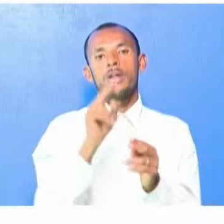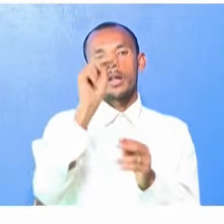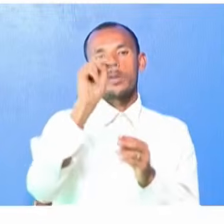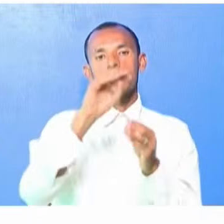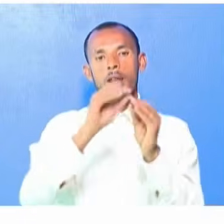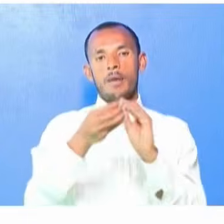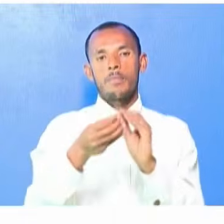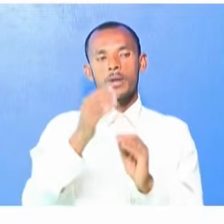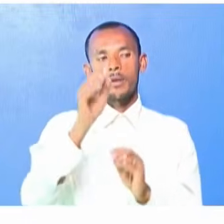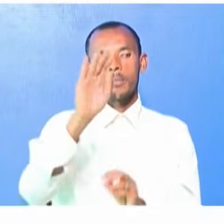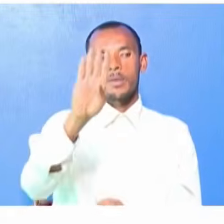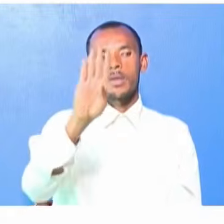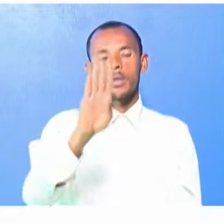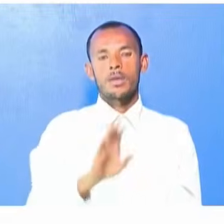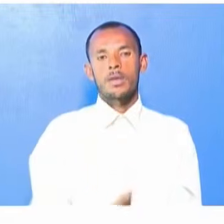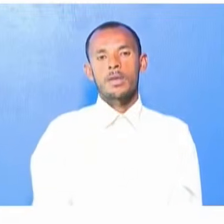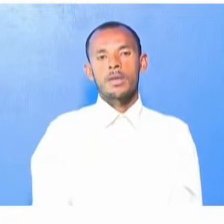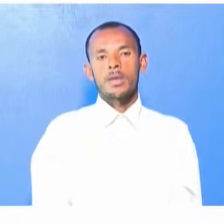B,